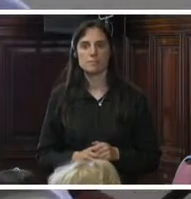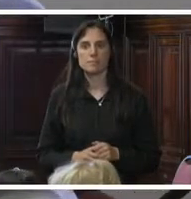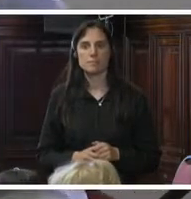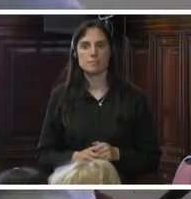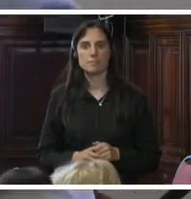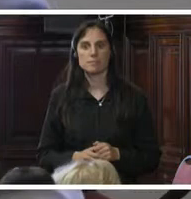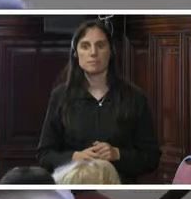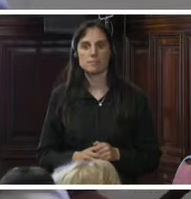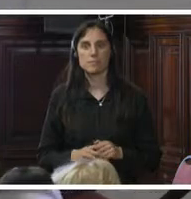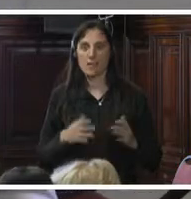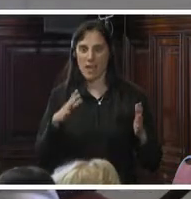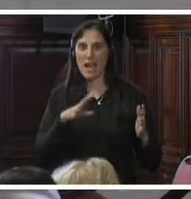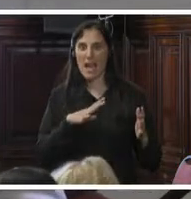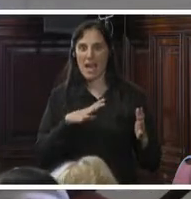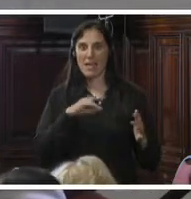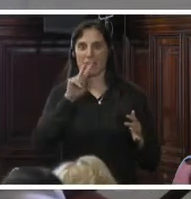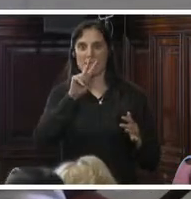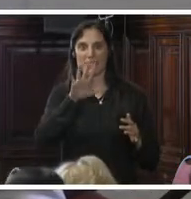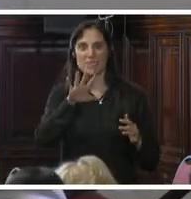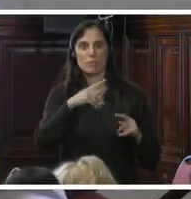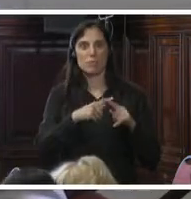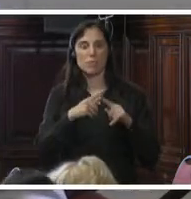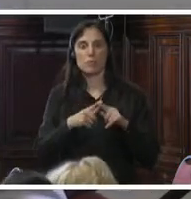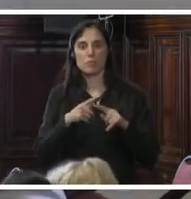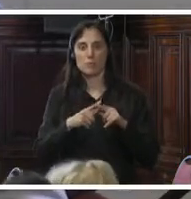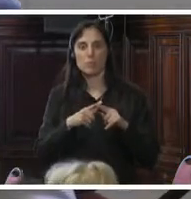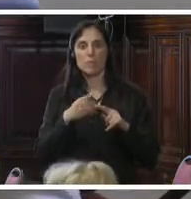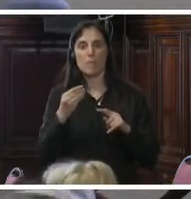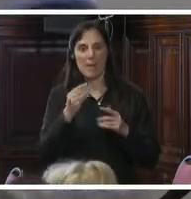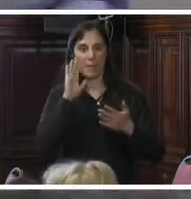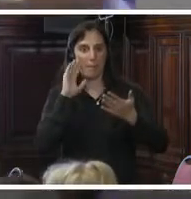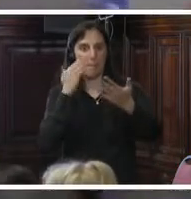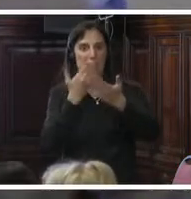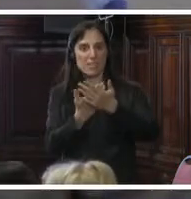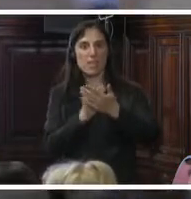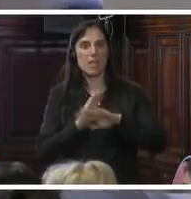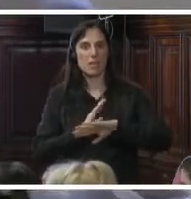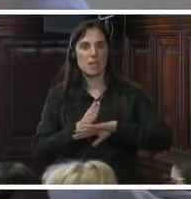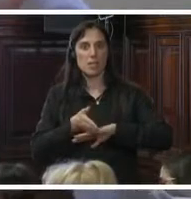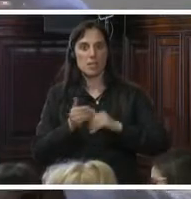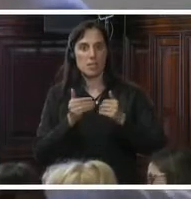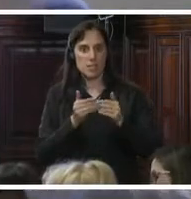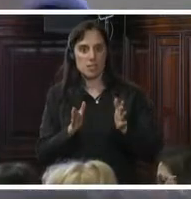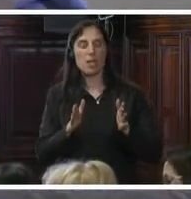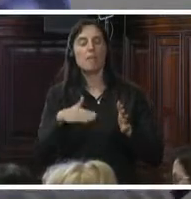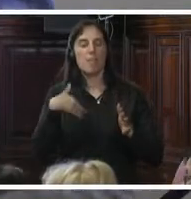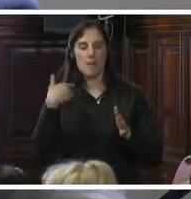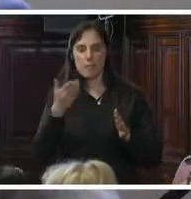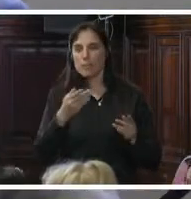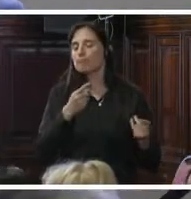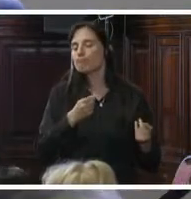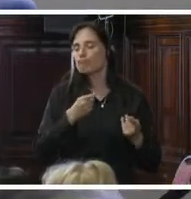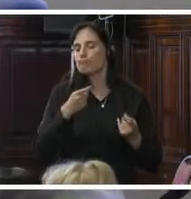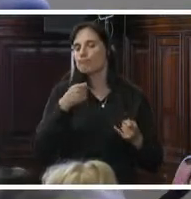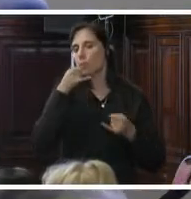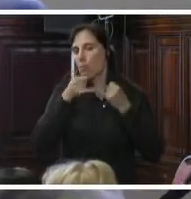25 minutes for your initial presentation, and then we will have comments and questions from